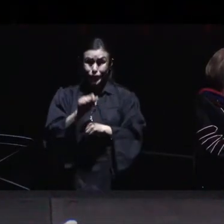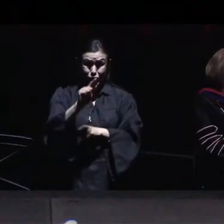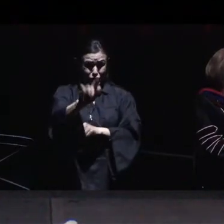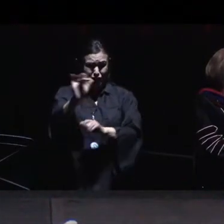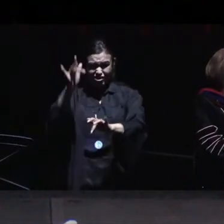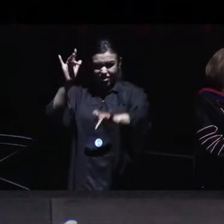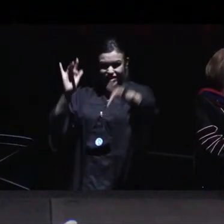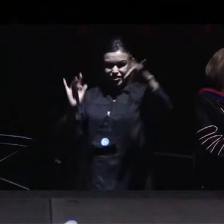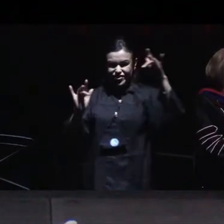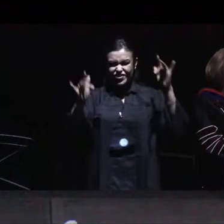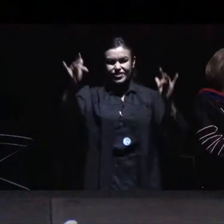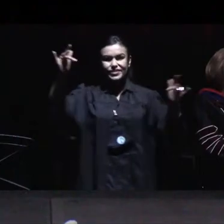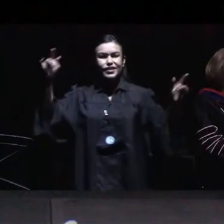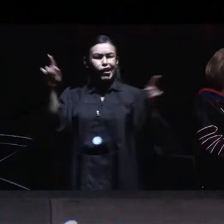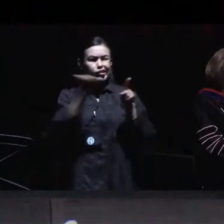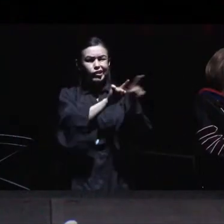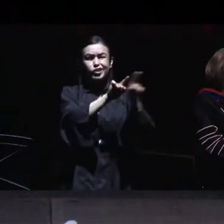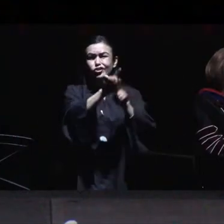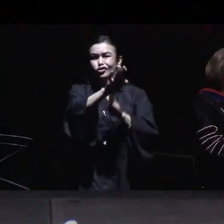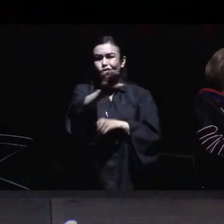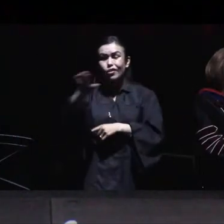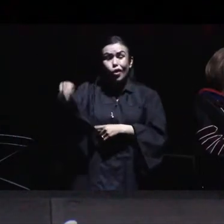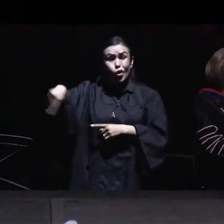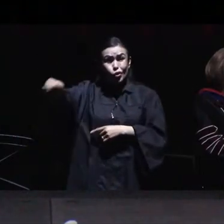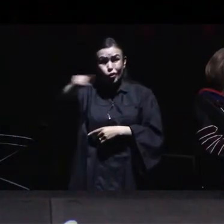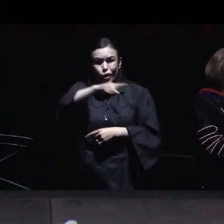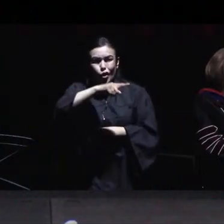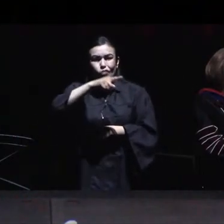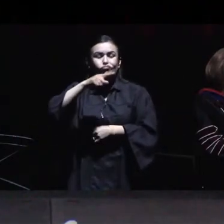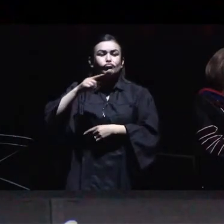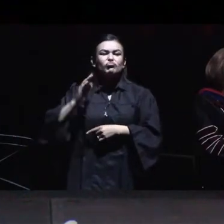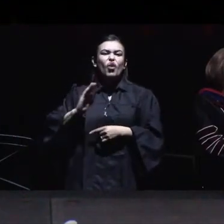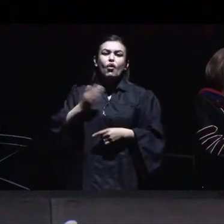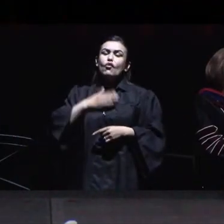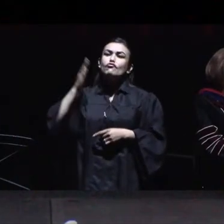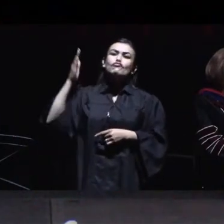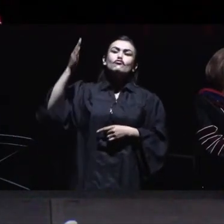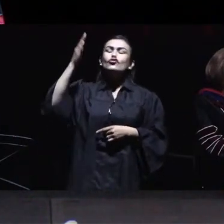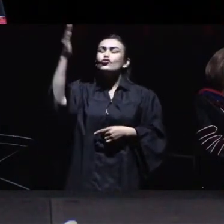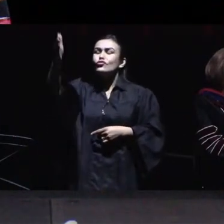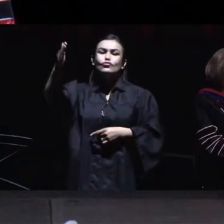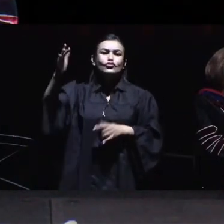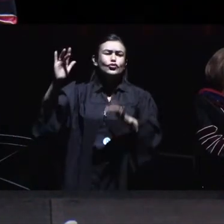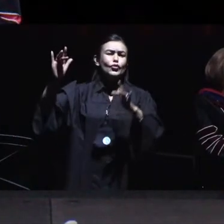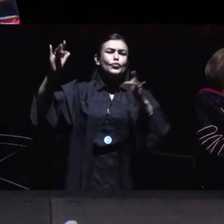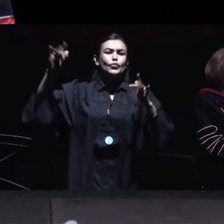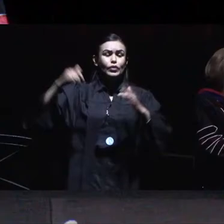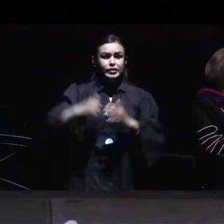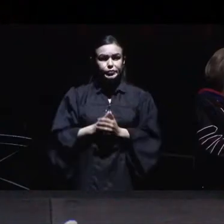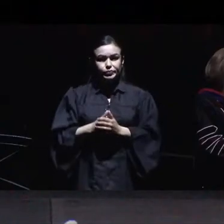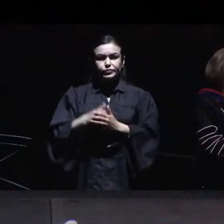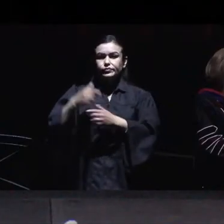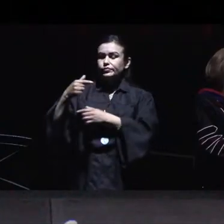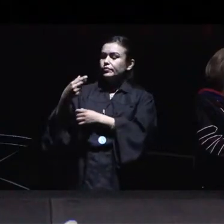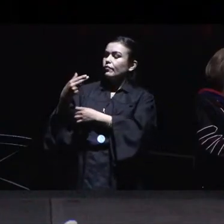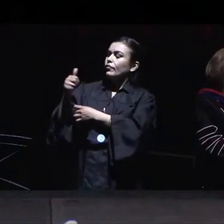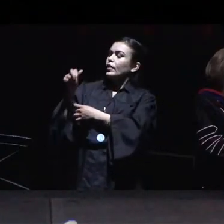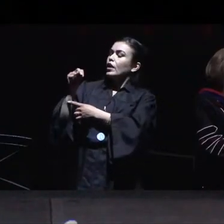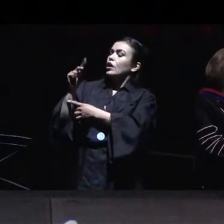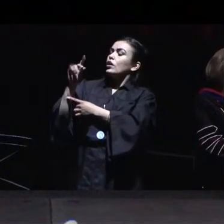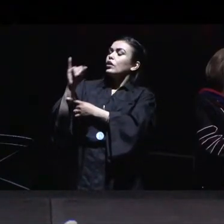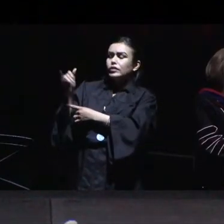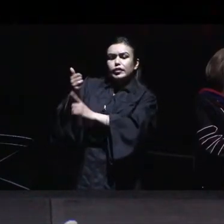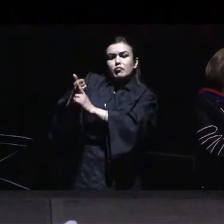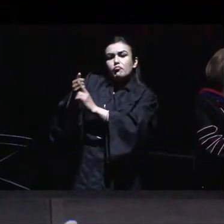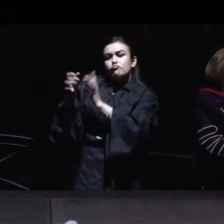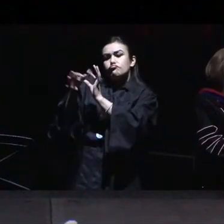are promising us a very bright future in the years to come. Gandhi once said,